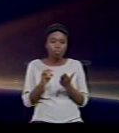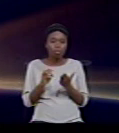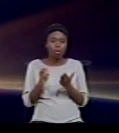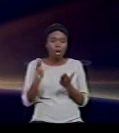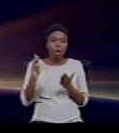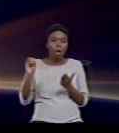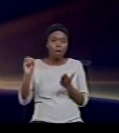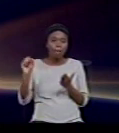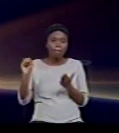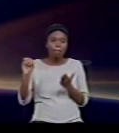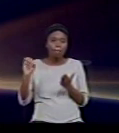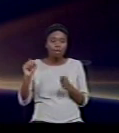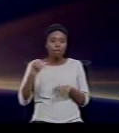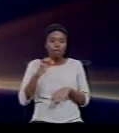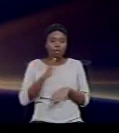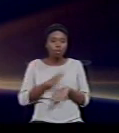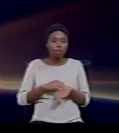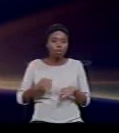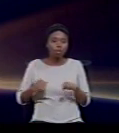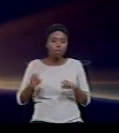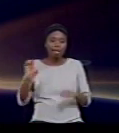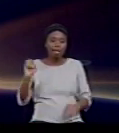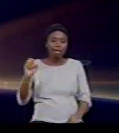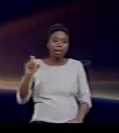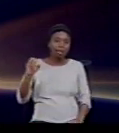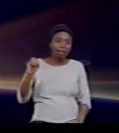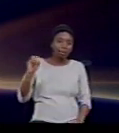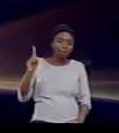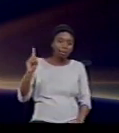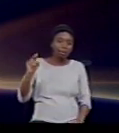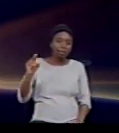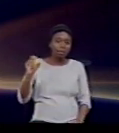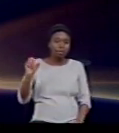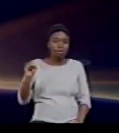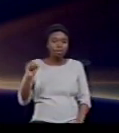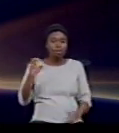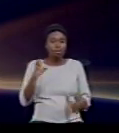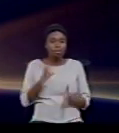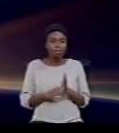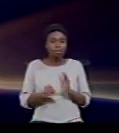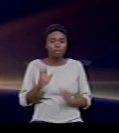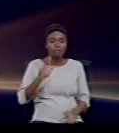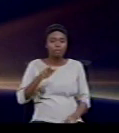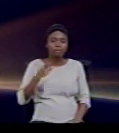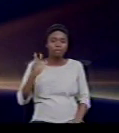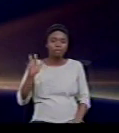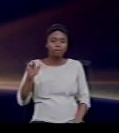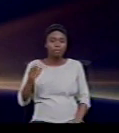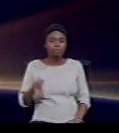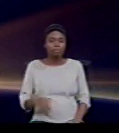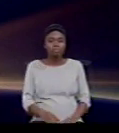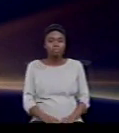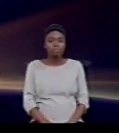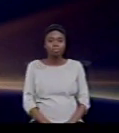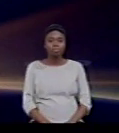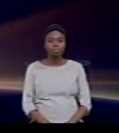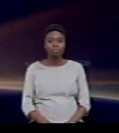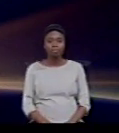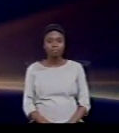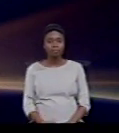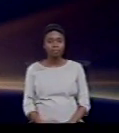Exodus. The second book of Moses, called Exodus. Chapter 33. Chapter